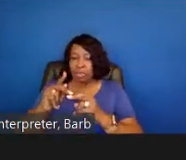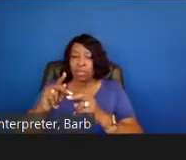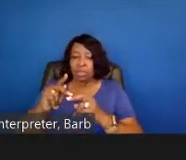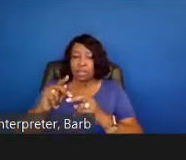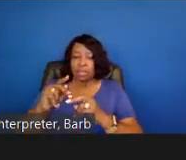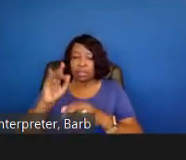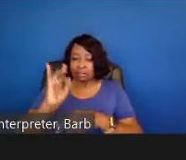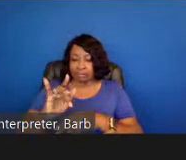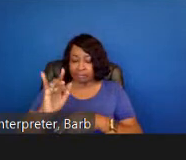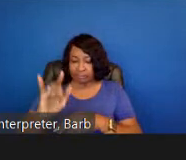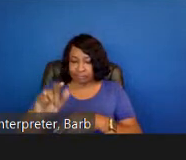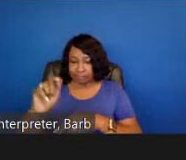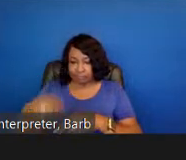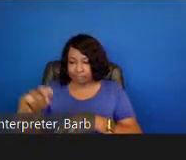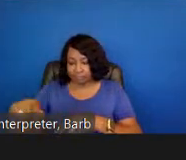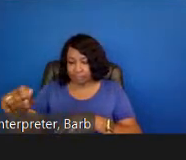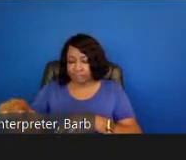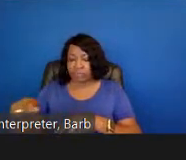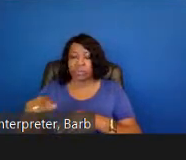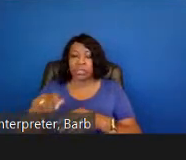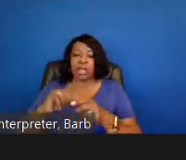And